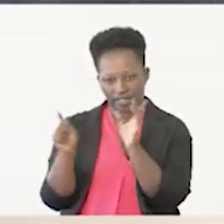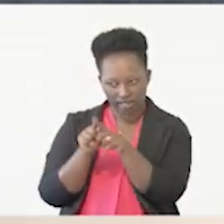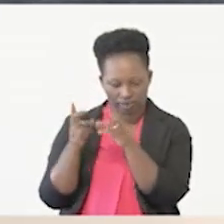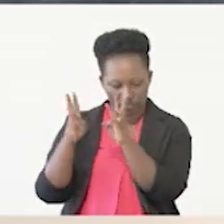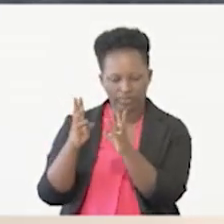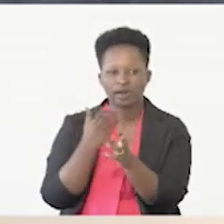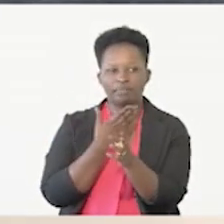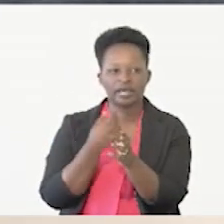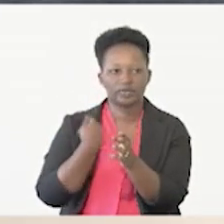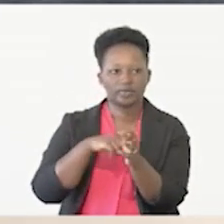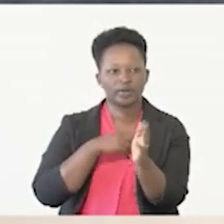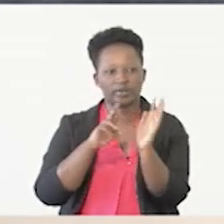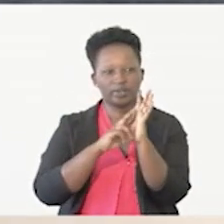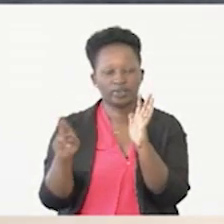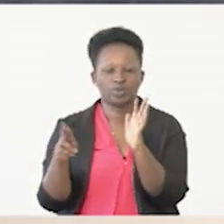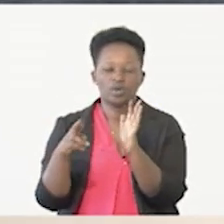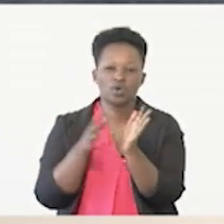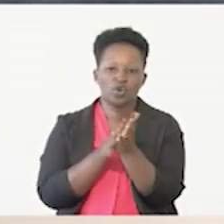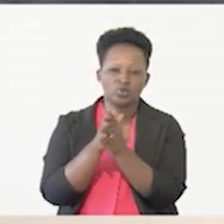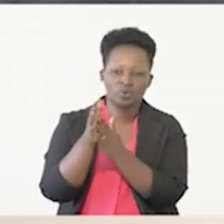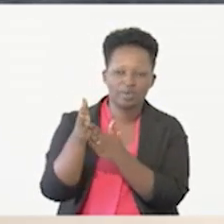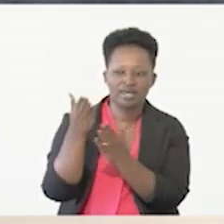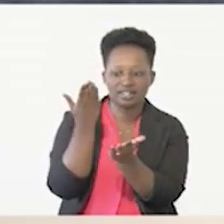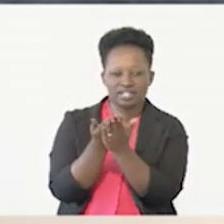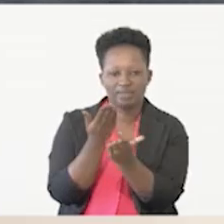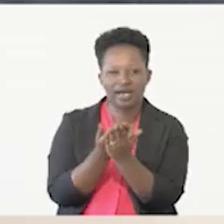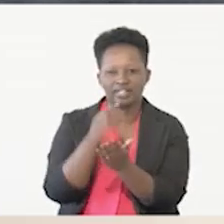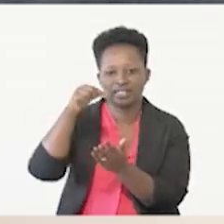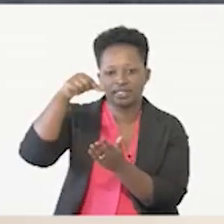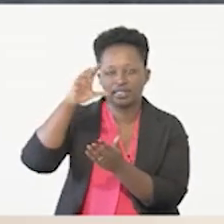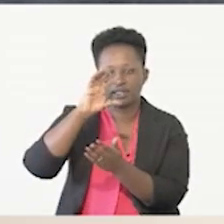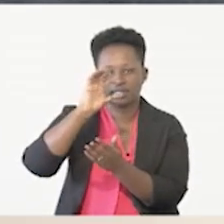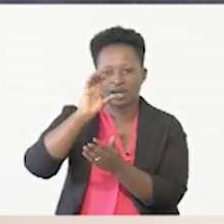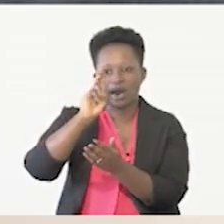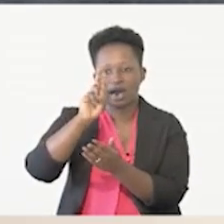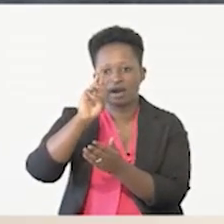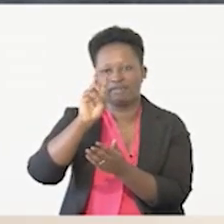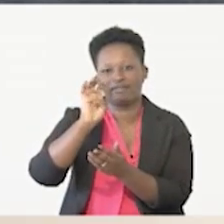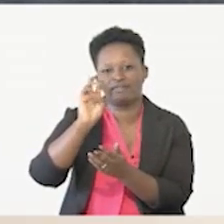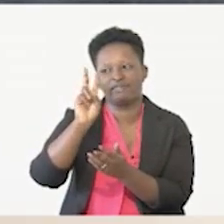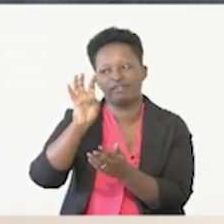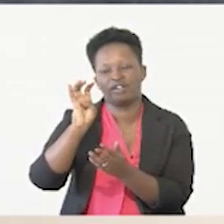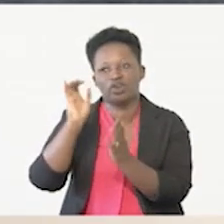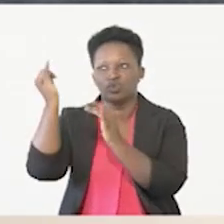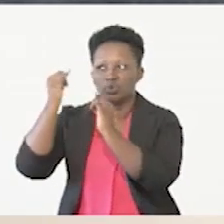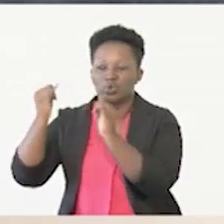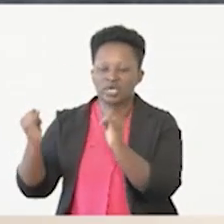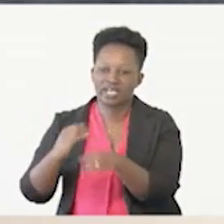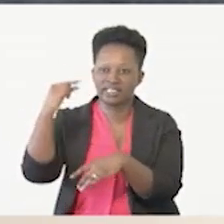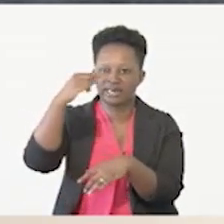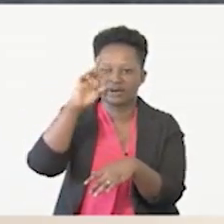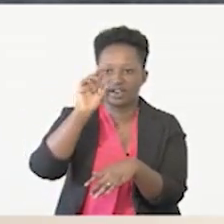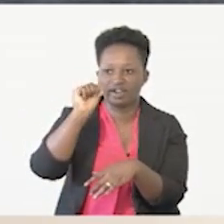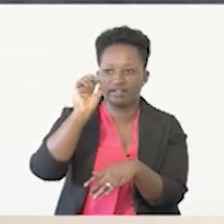want us to represent the consumer's demand curve on the graph. You represent the consumer's demand curve on the graph. So how do you do this